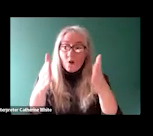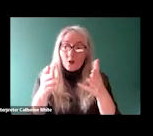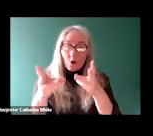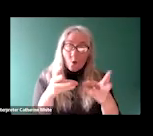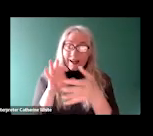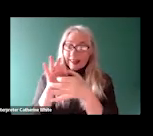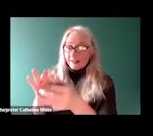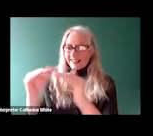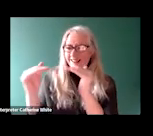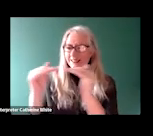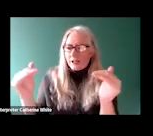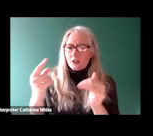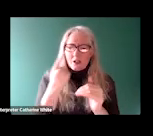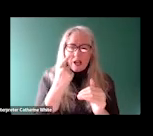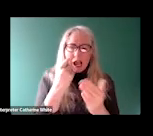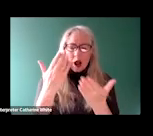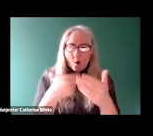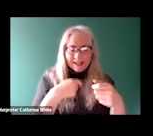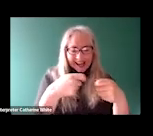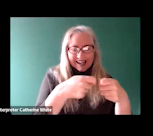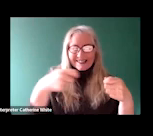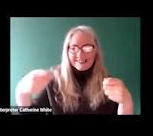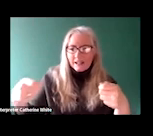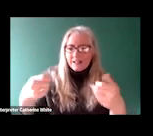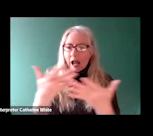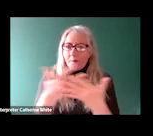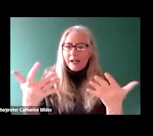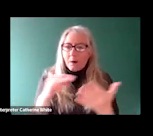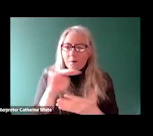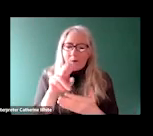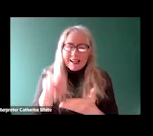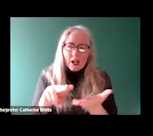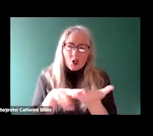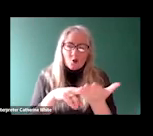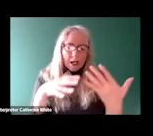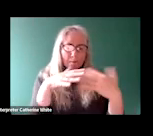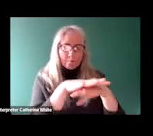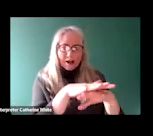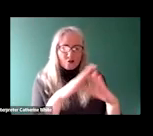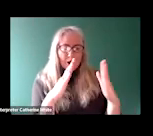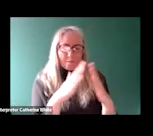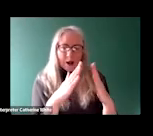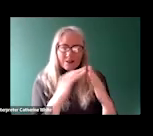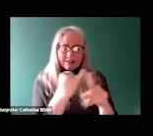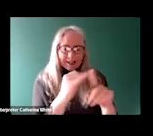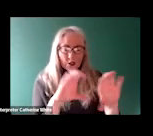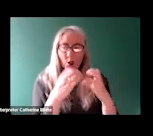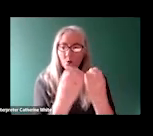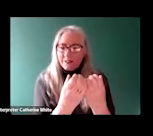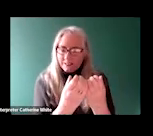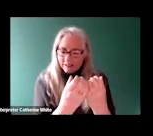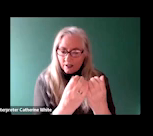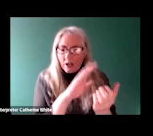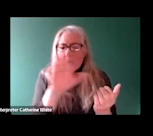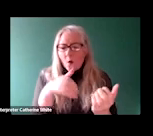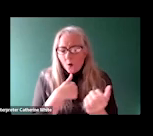is looking at how we can extend the range of users of mainstream housing in the community. We